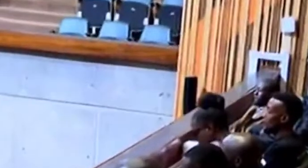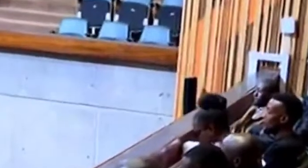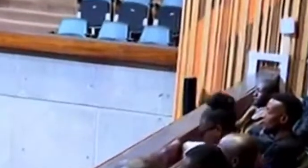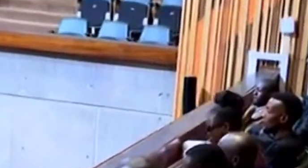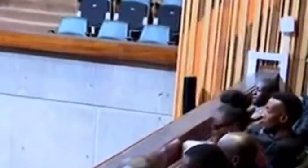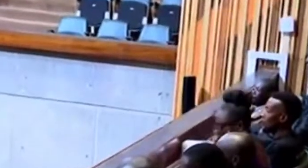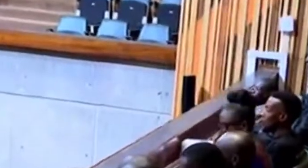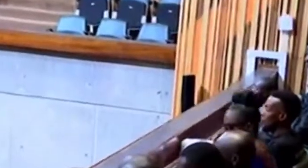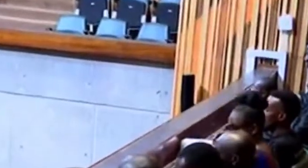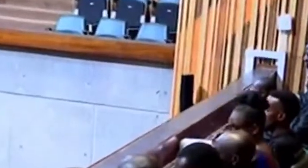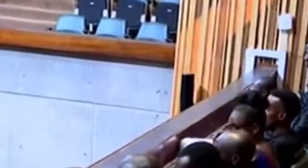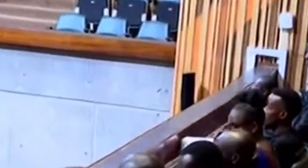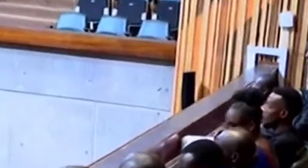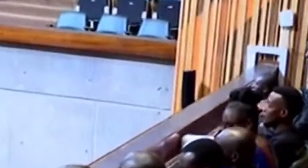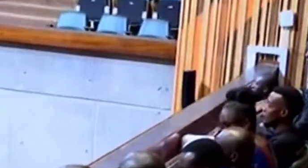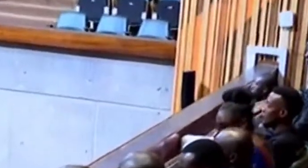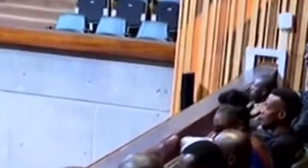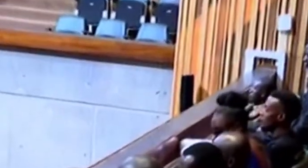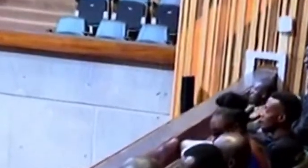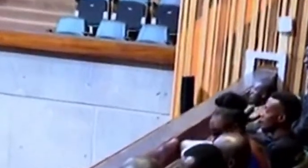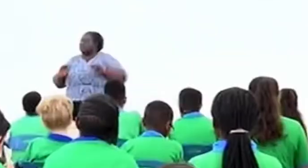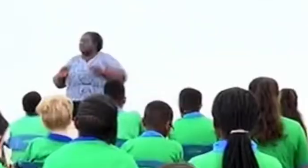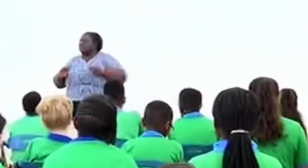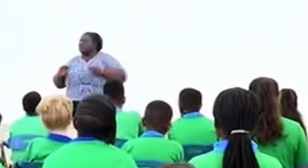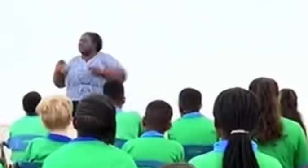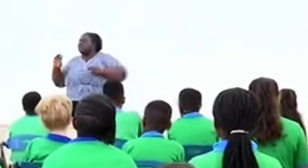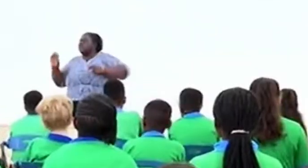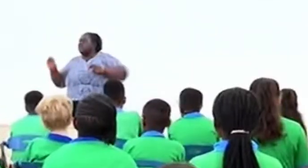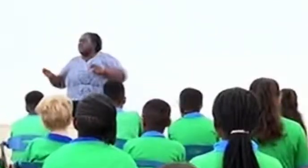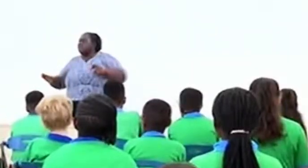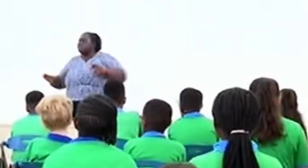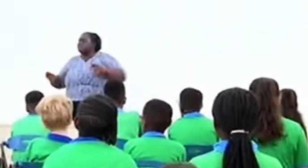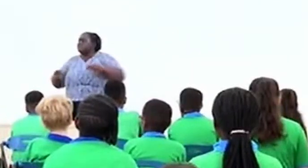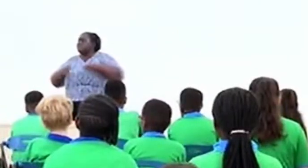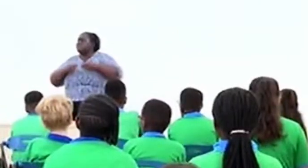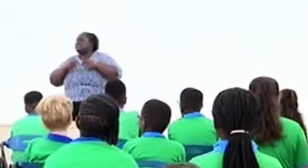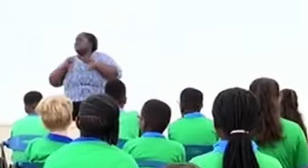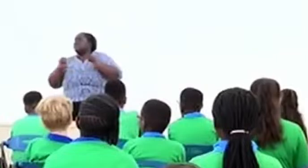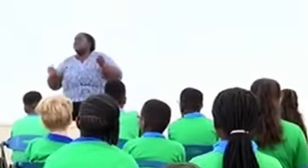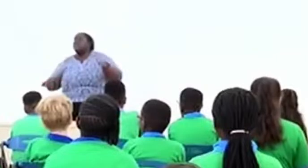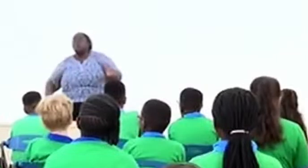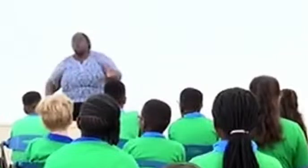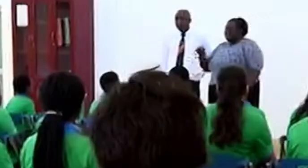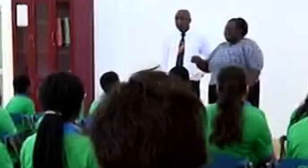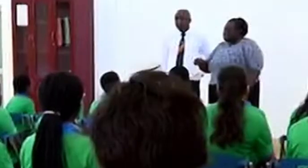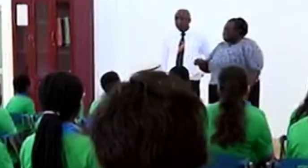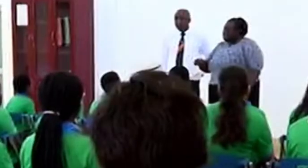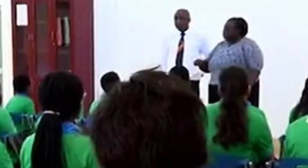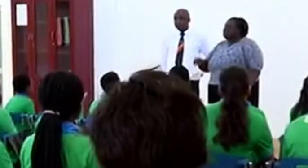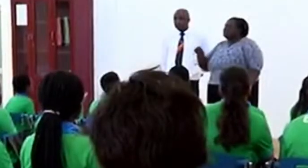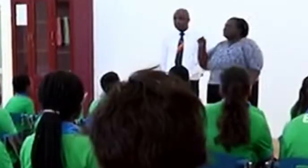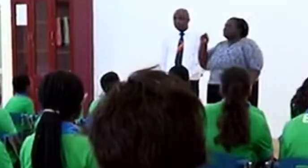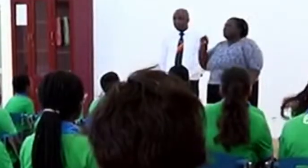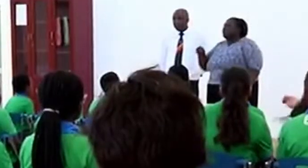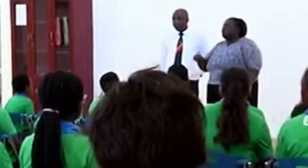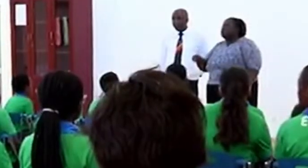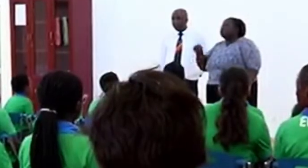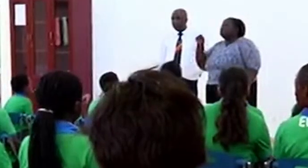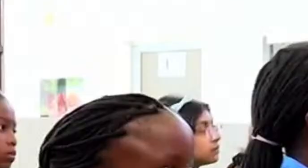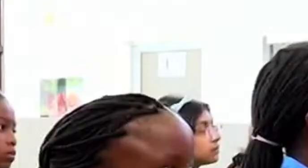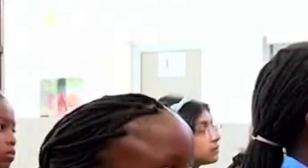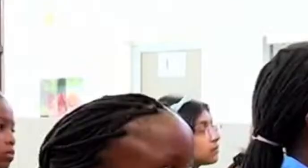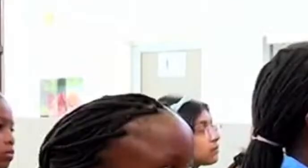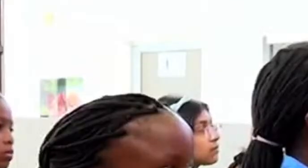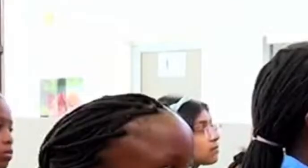or casual wear. Before gaining access to the galleries, all visitors are oriented and issued with passes by